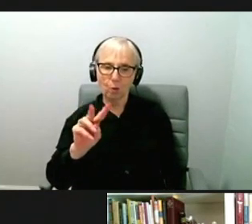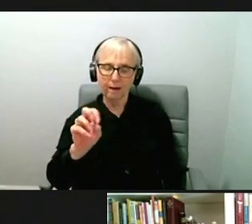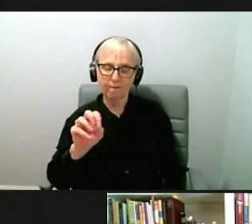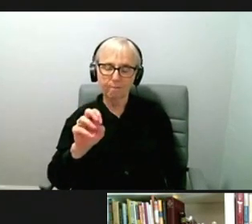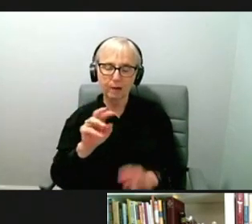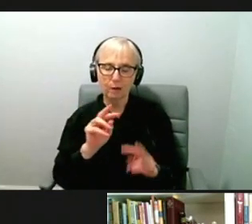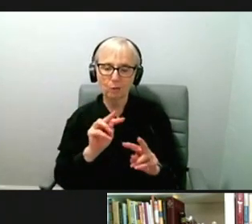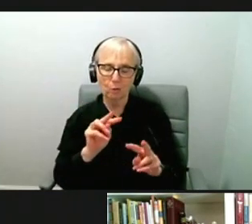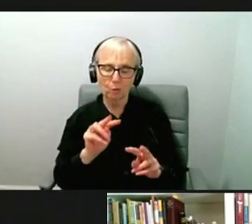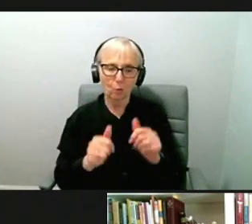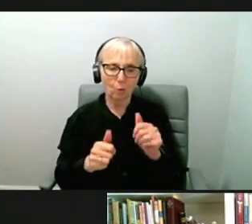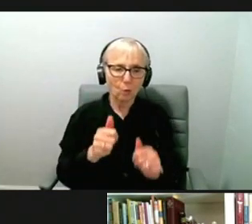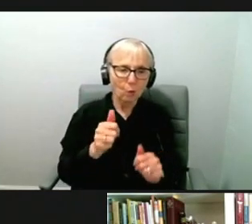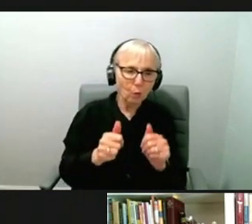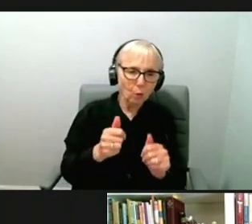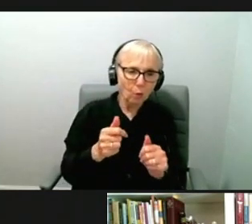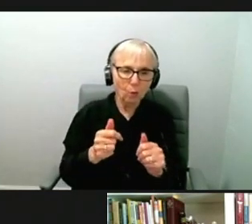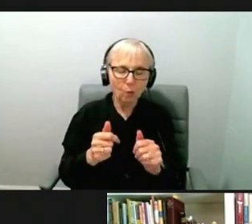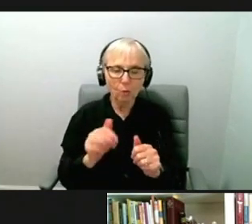see which way it goes. It does look like